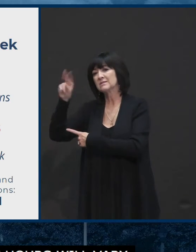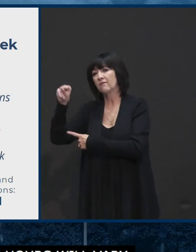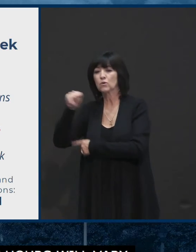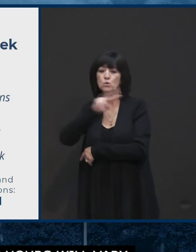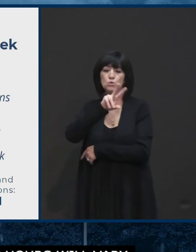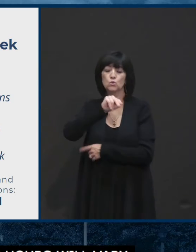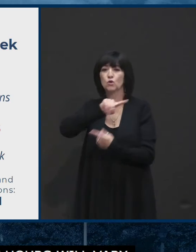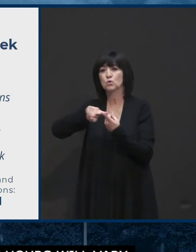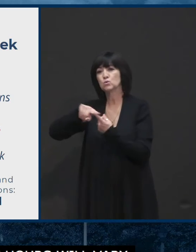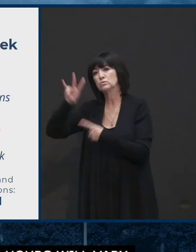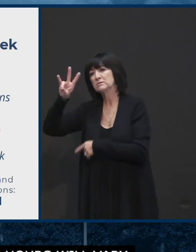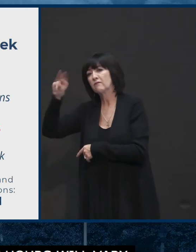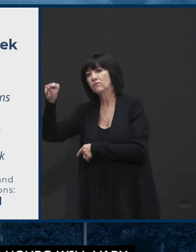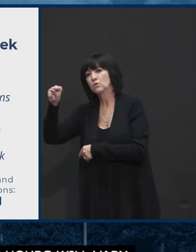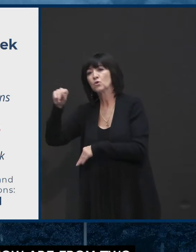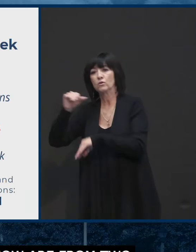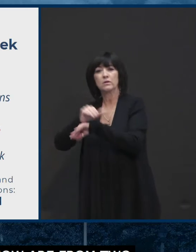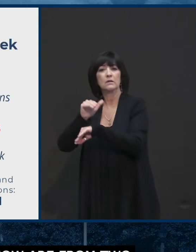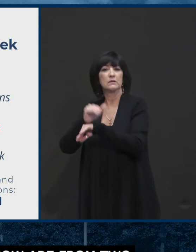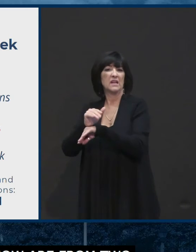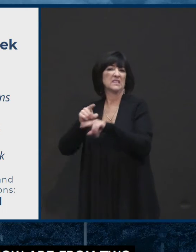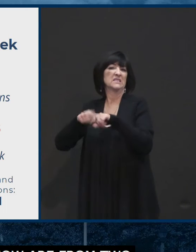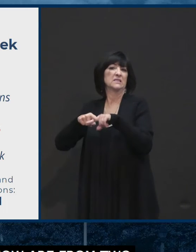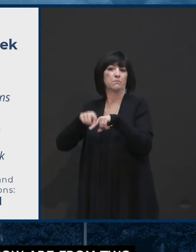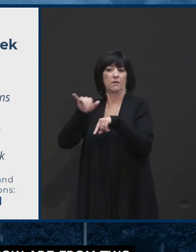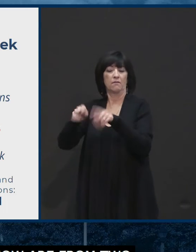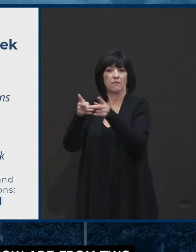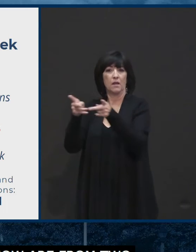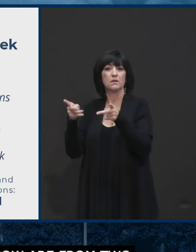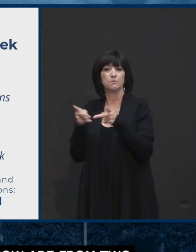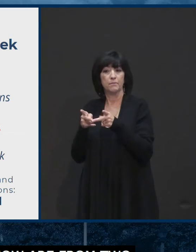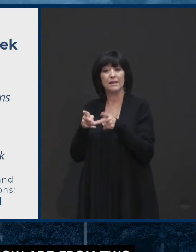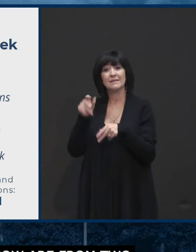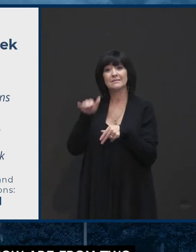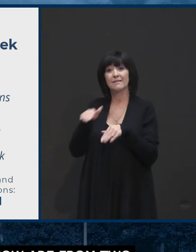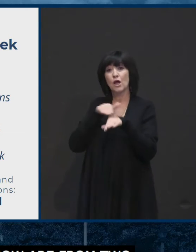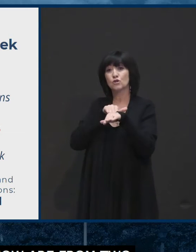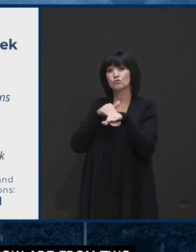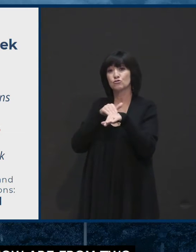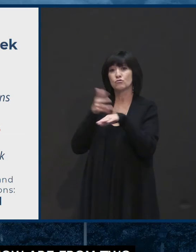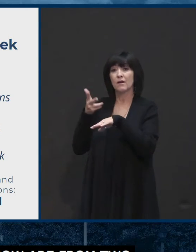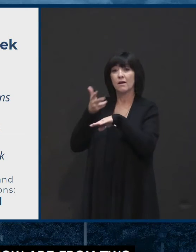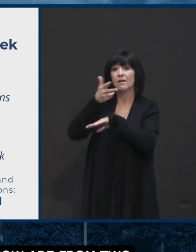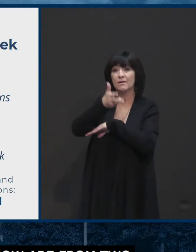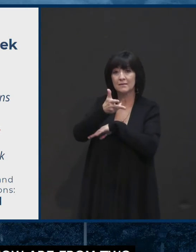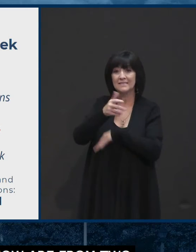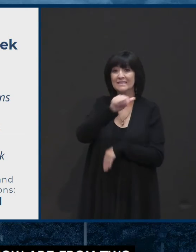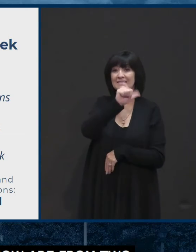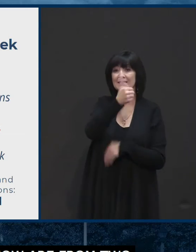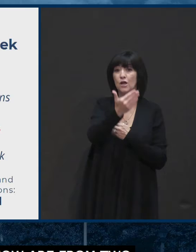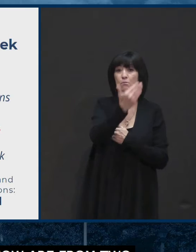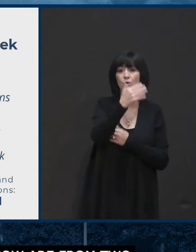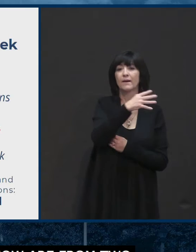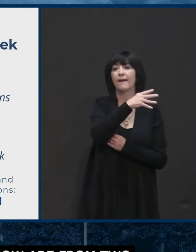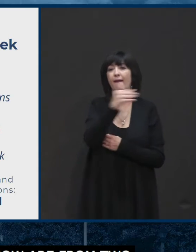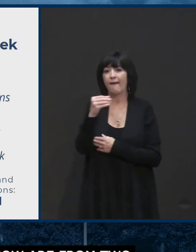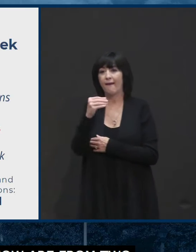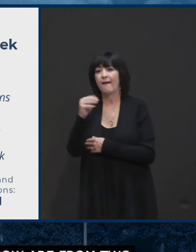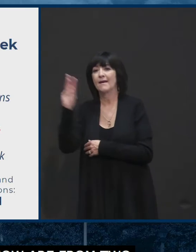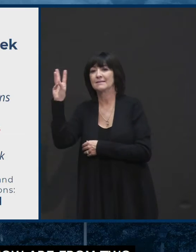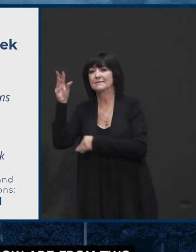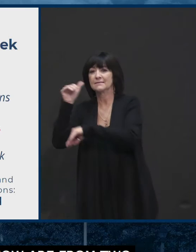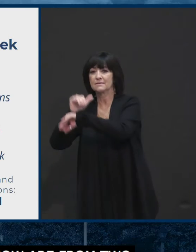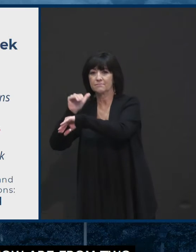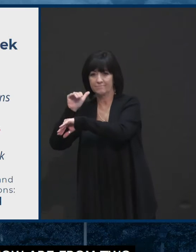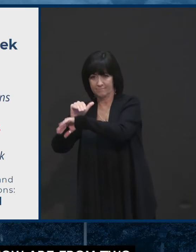on the site specifics. The trailer options are 10 a.m. to 6 p.m., so we want to make sure we have